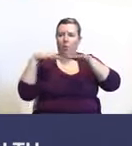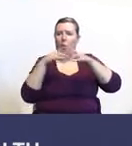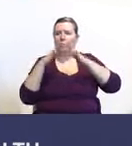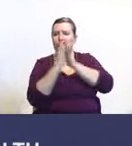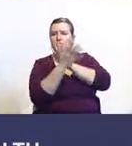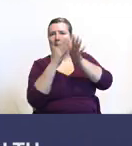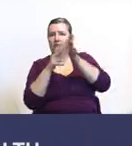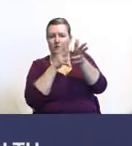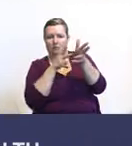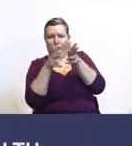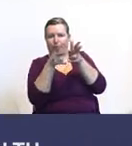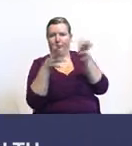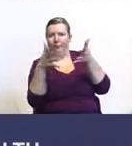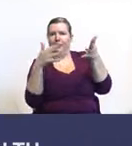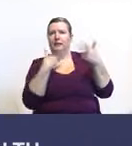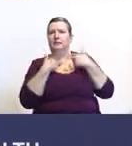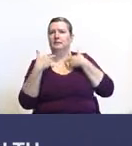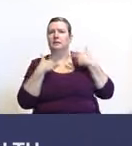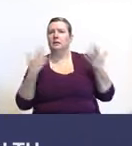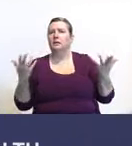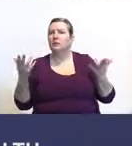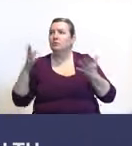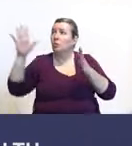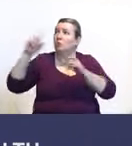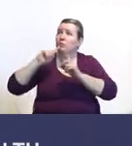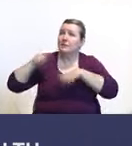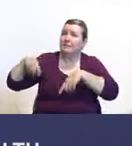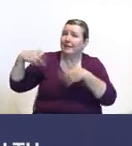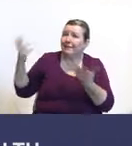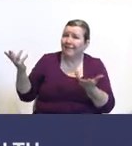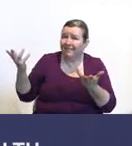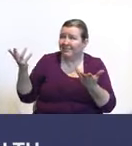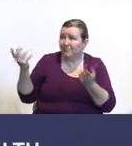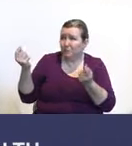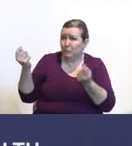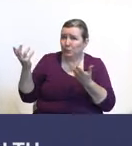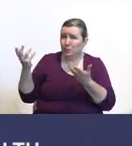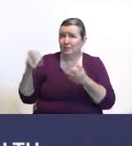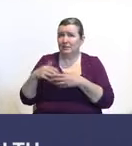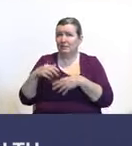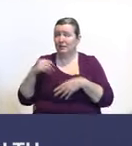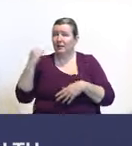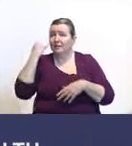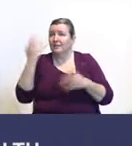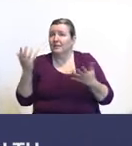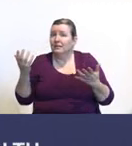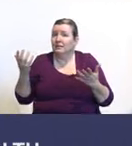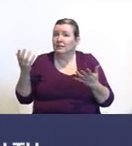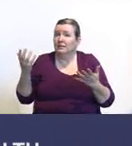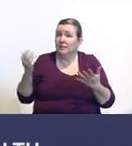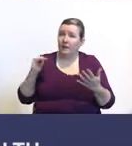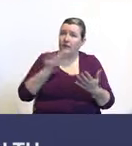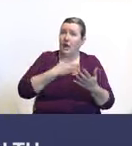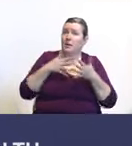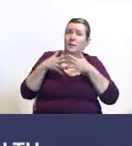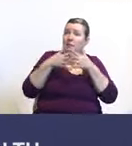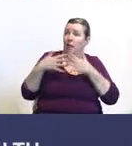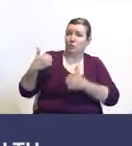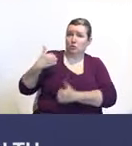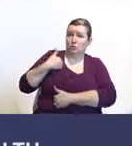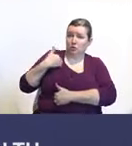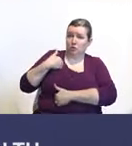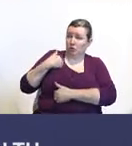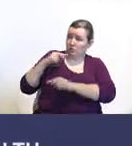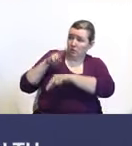both of you your reaction, please, and whether or not you think our soldiers, our guardsmen, would